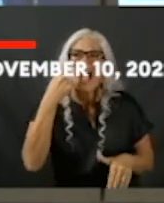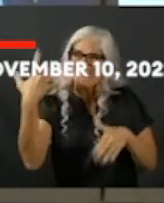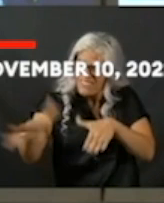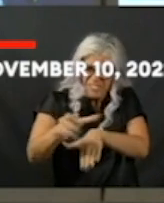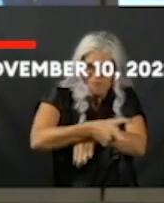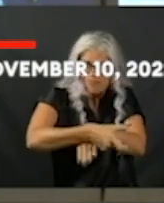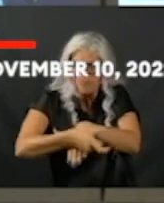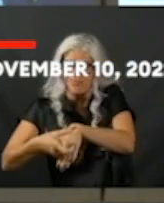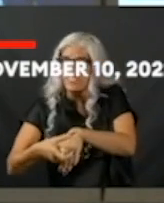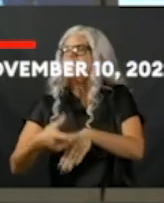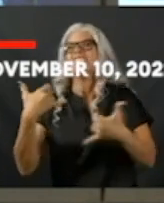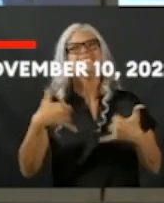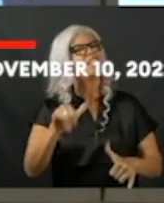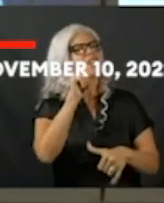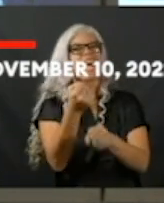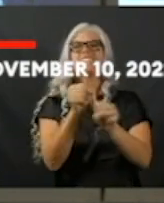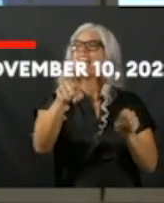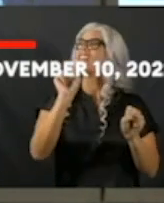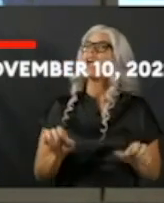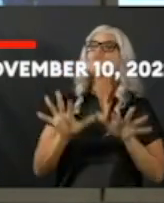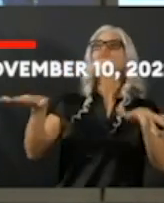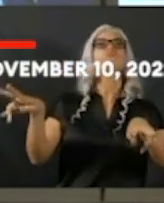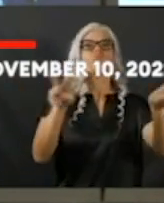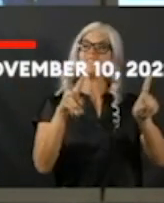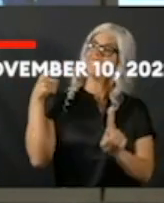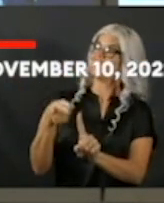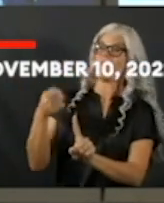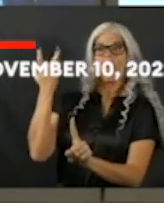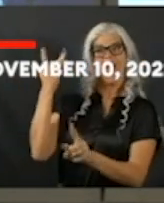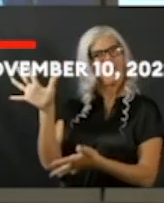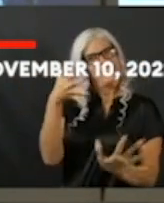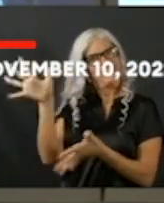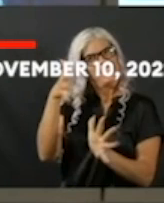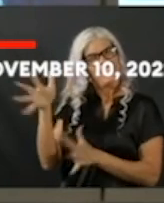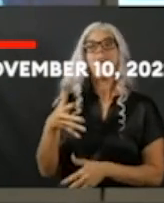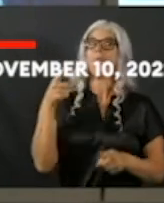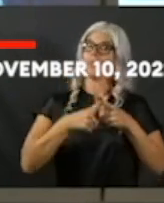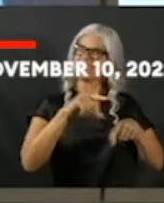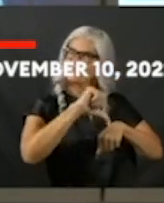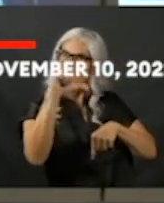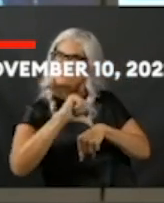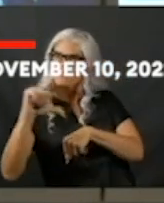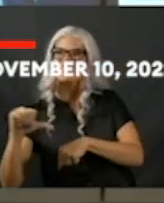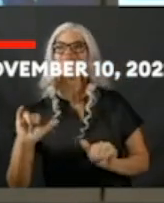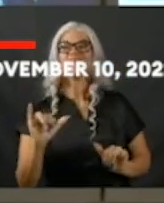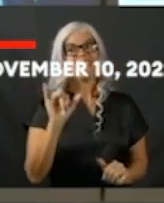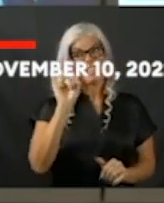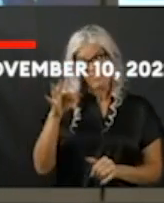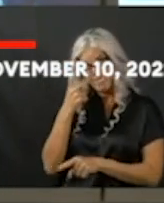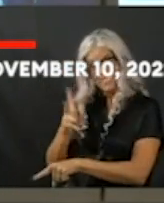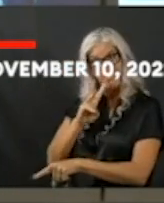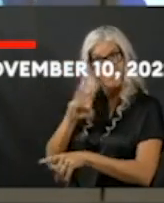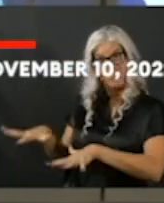be unsafe to go outside due to the heavy winds, flash flooding, and isolated tornadoes. If there are flash flood warnings in your area, remember